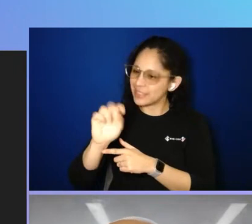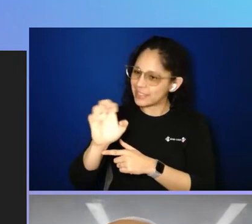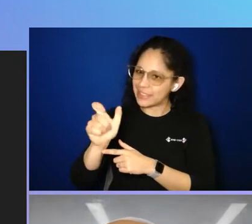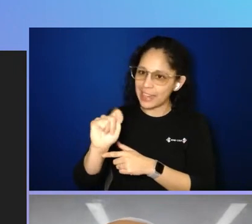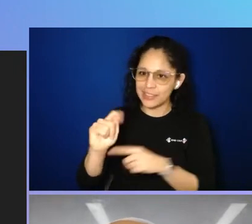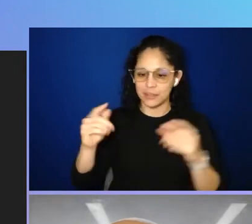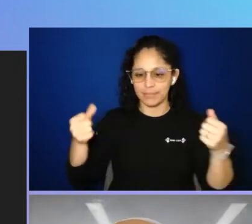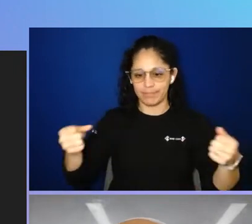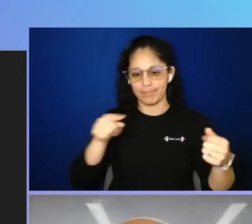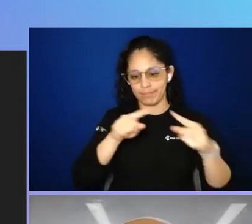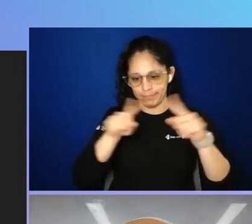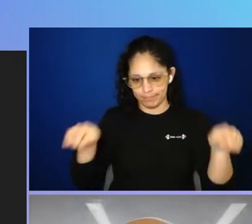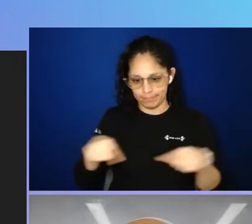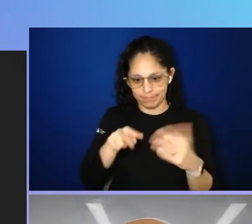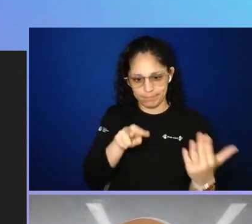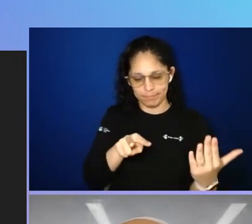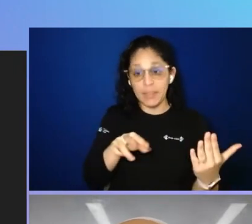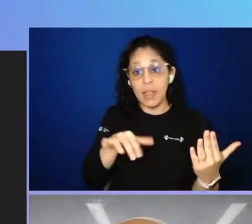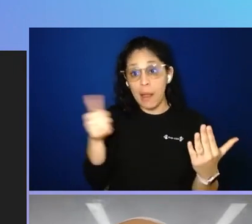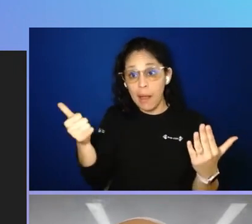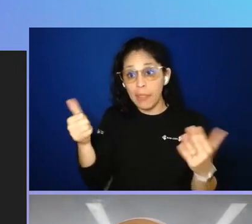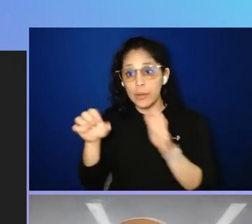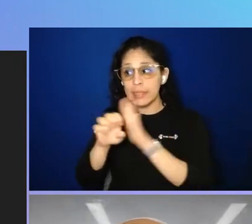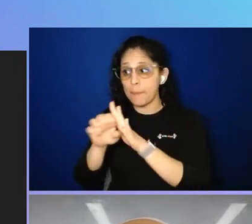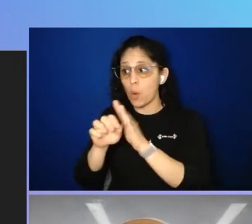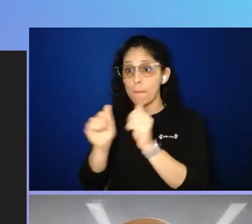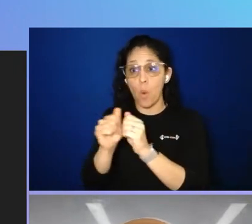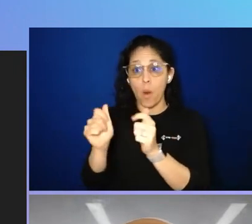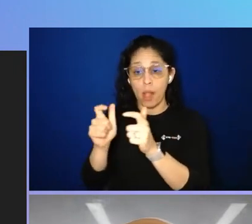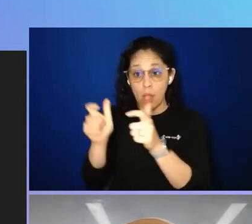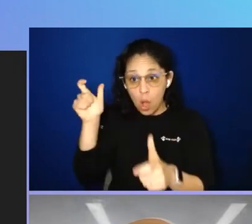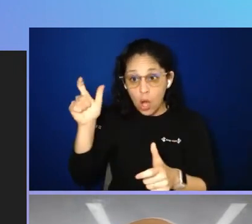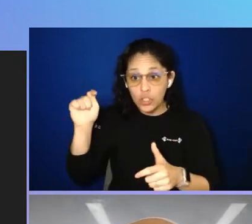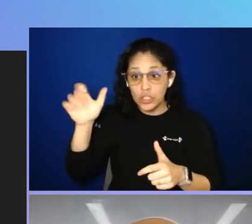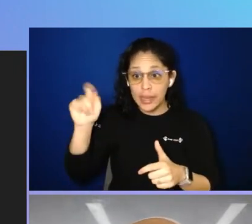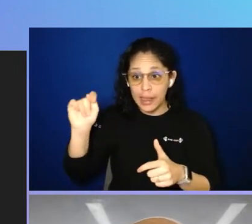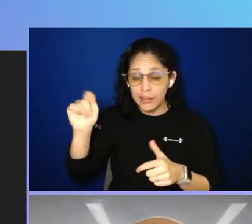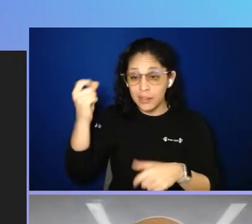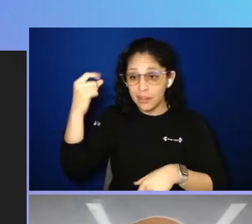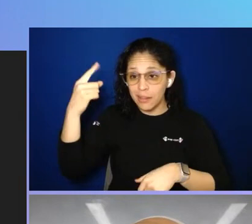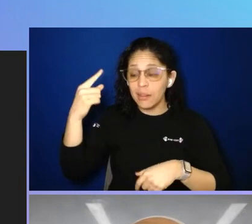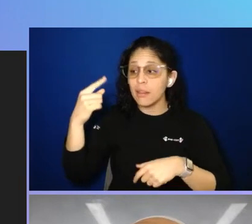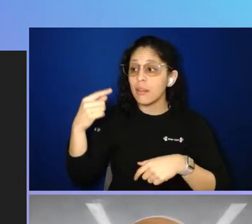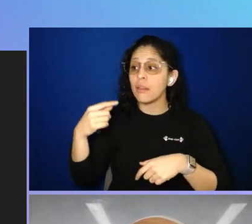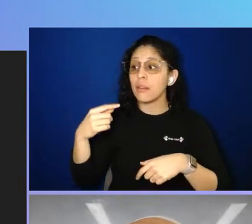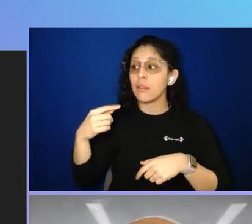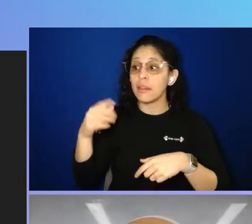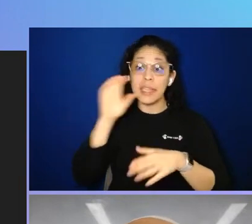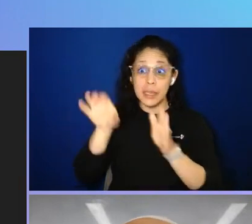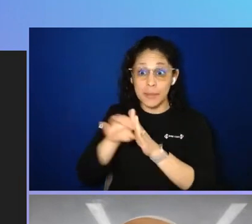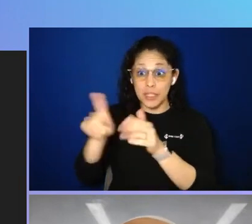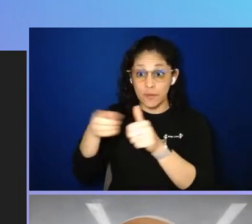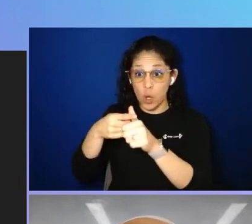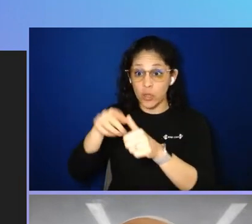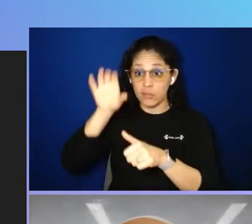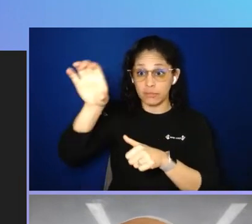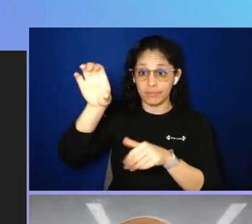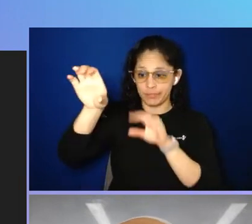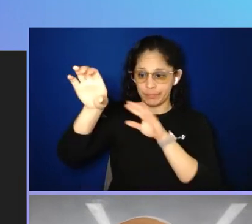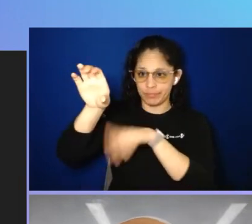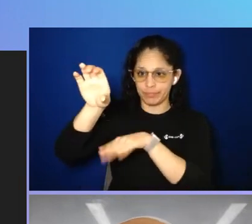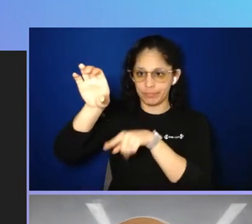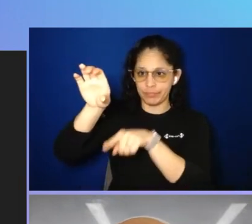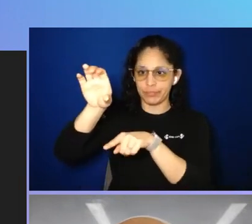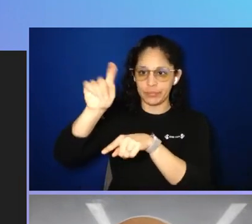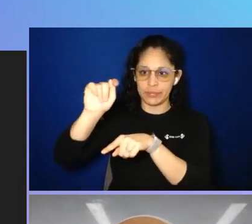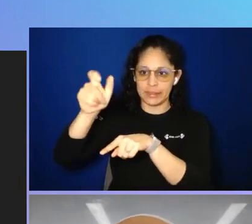also another example with larger text. And in that case, I'm showing the image first, and then underneath the image, it